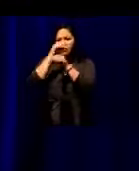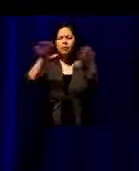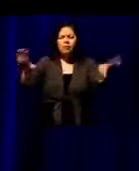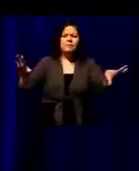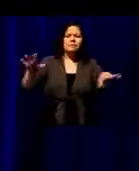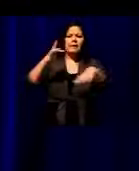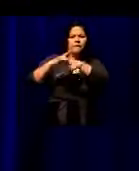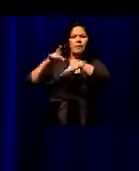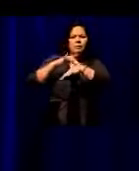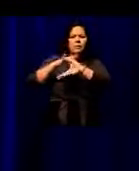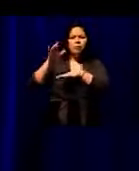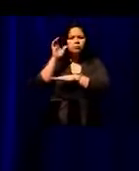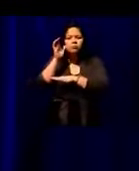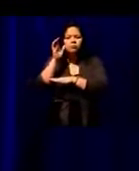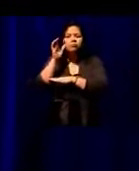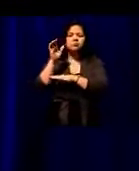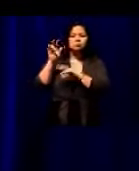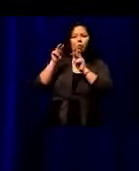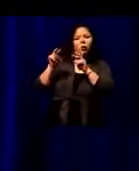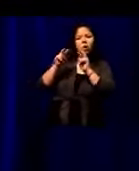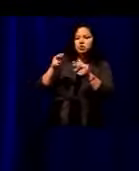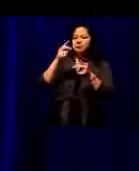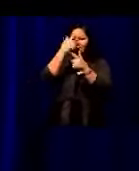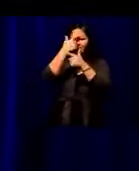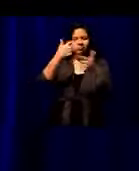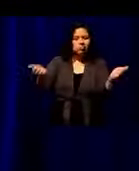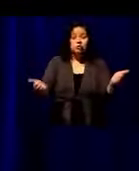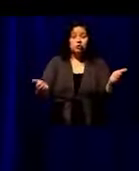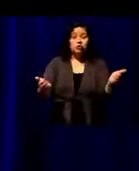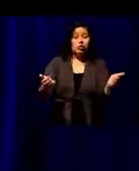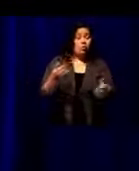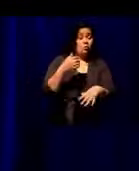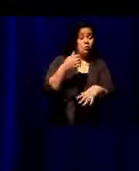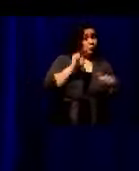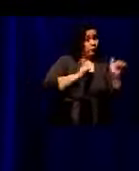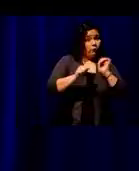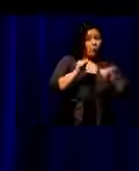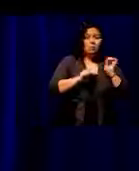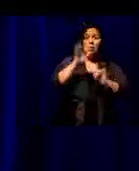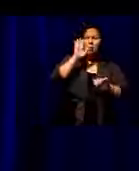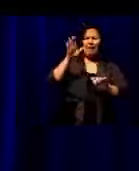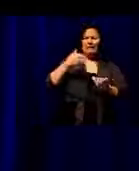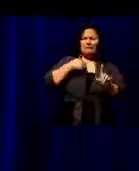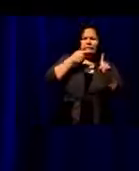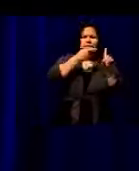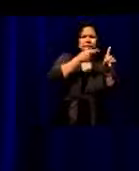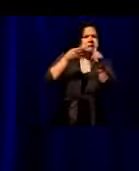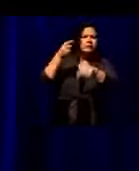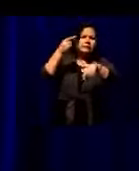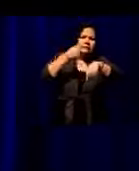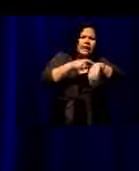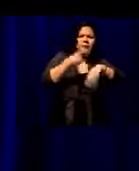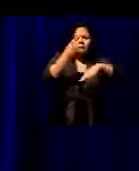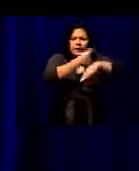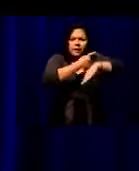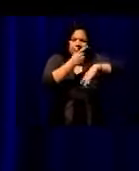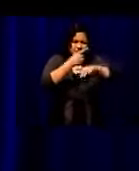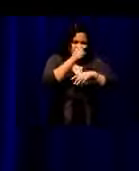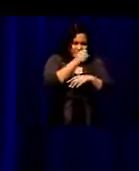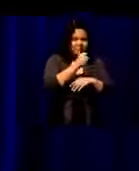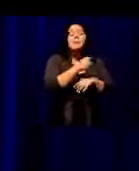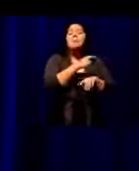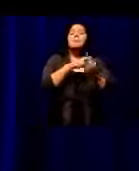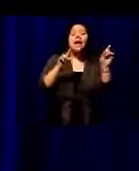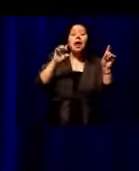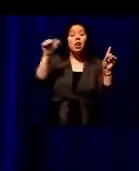you to watch at your leisure. So while the shows are going to be at specific times, the other